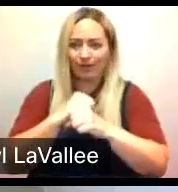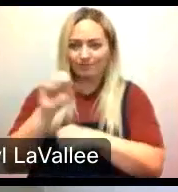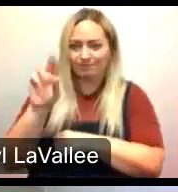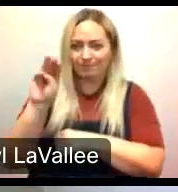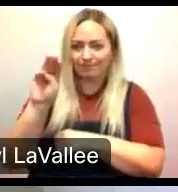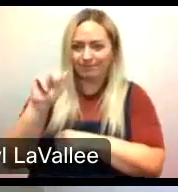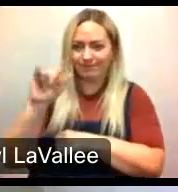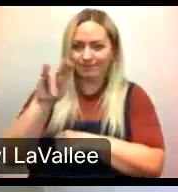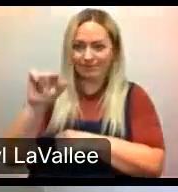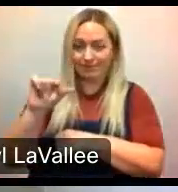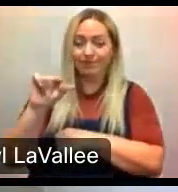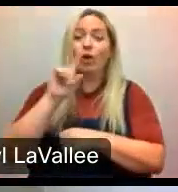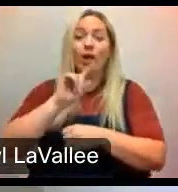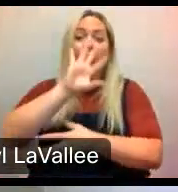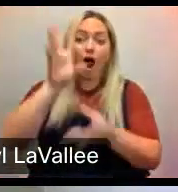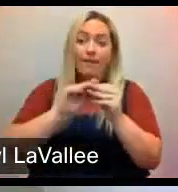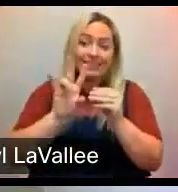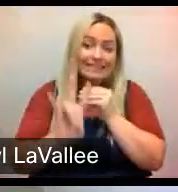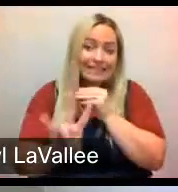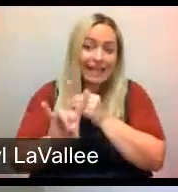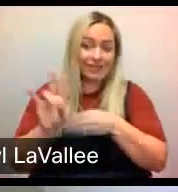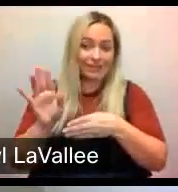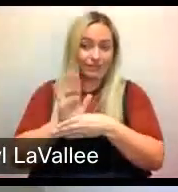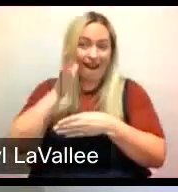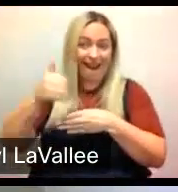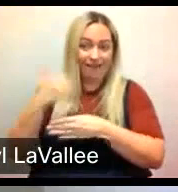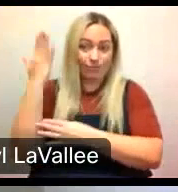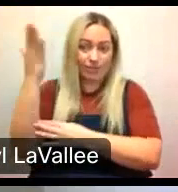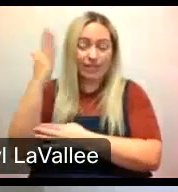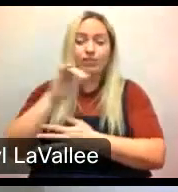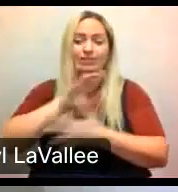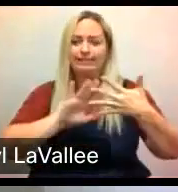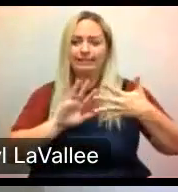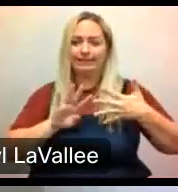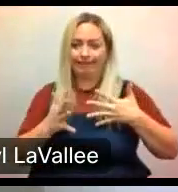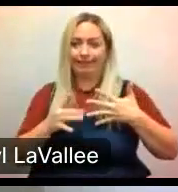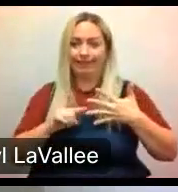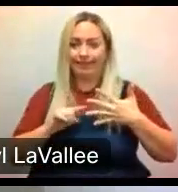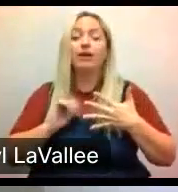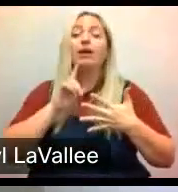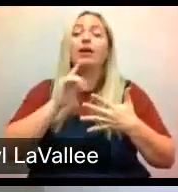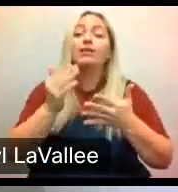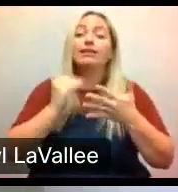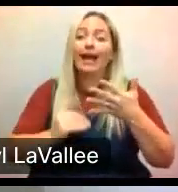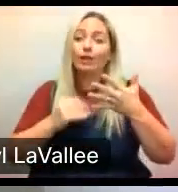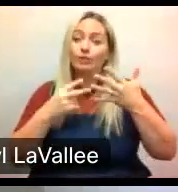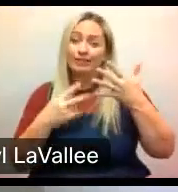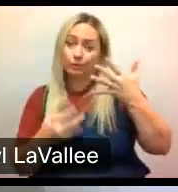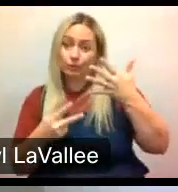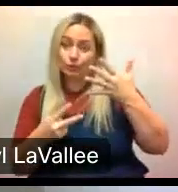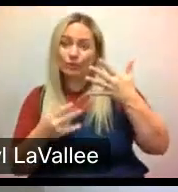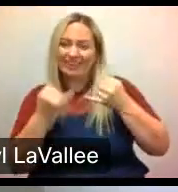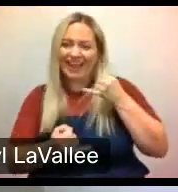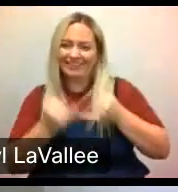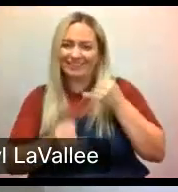the 5th of 7 of our Building Your Writing Foundation workshops. The next two, or the final two for